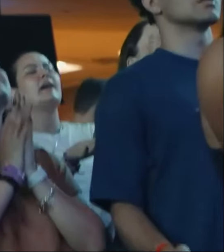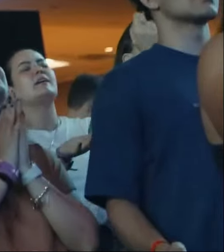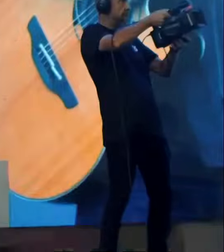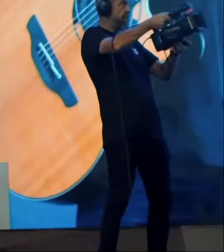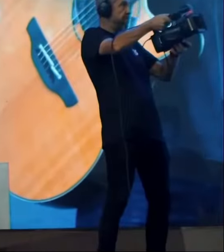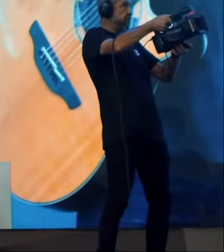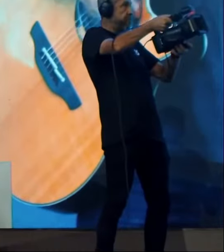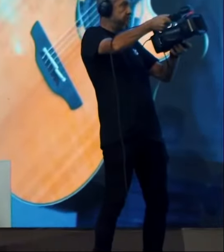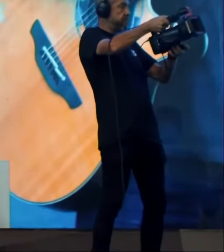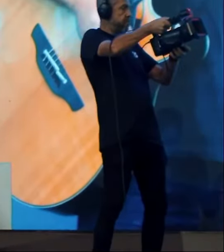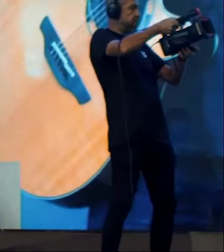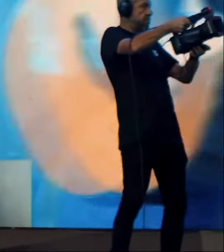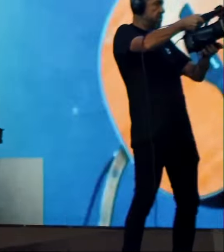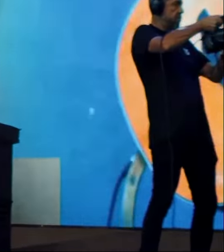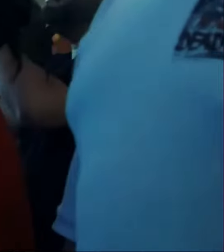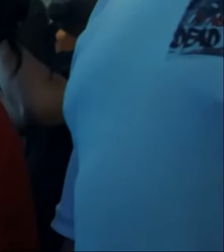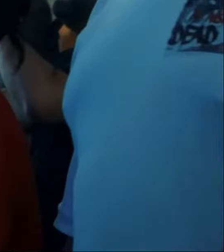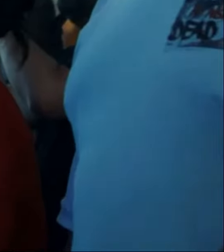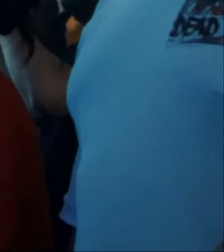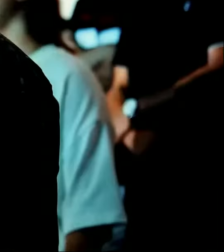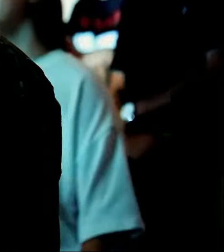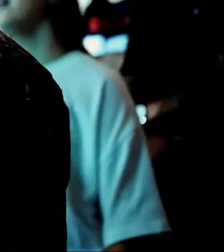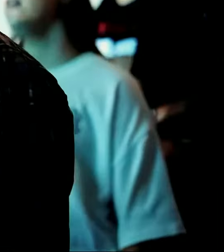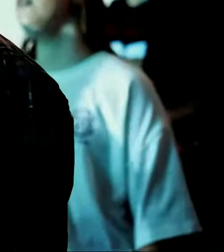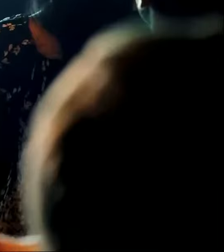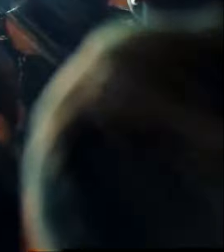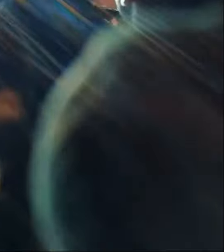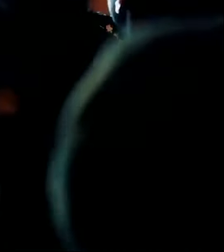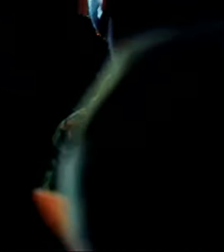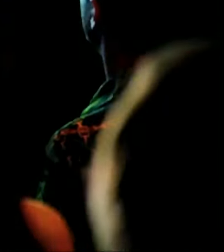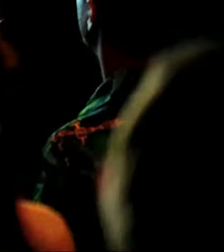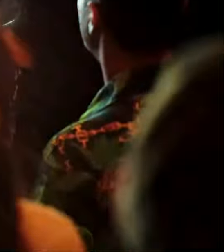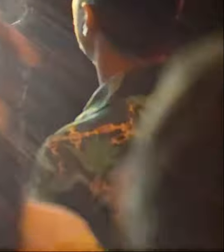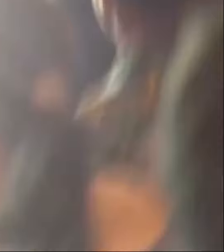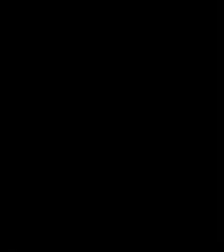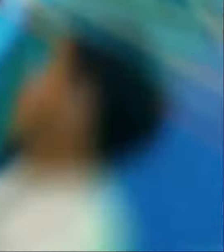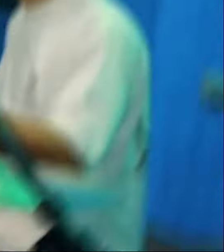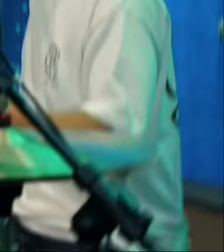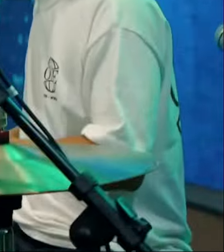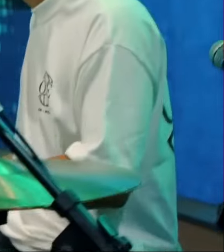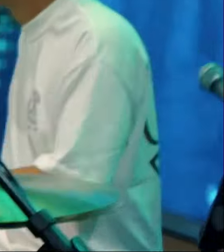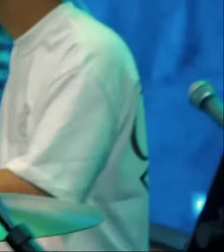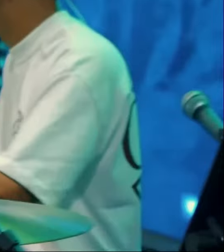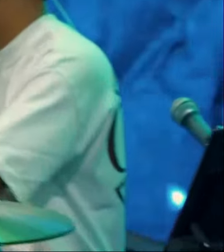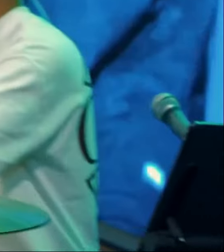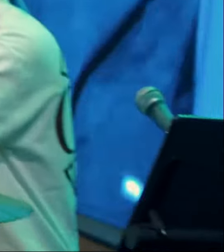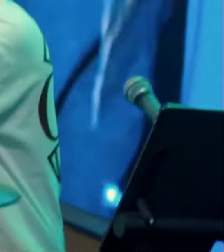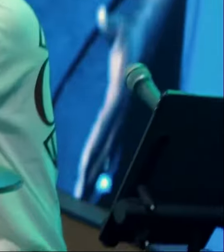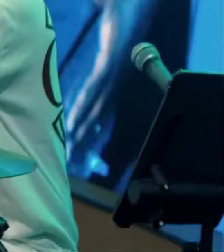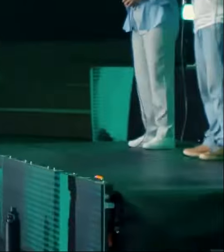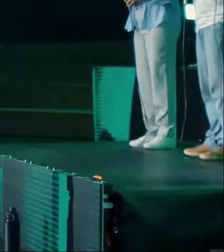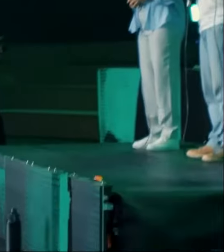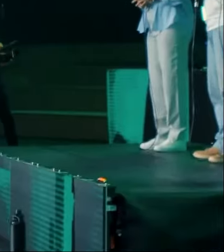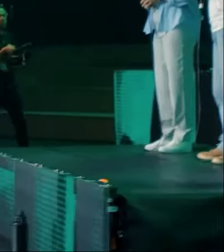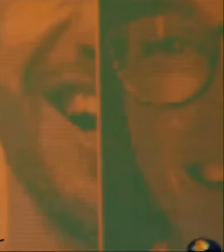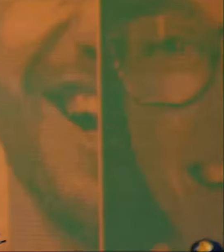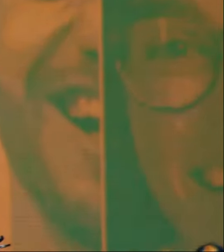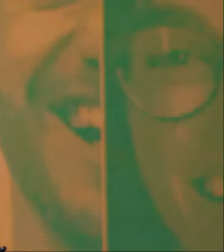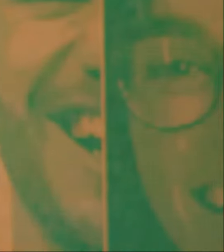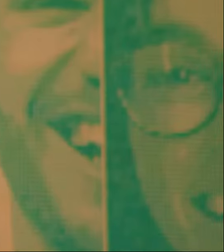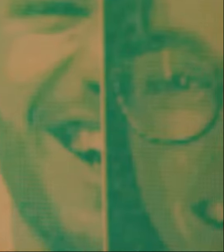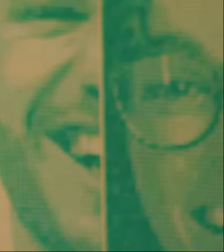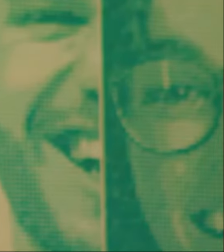like scrimmage, no. Back and forth like tennis, black and white, the lines they show. Cause me and you, we finished. Bye-bye.